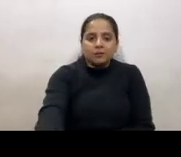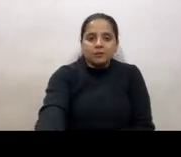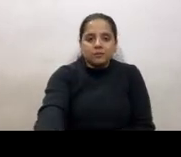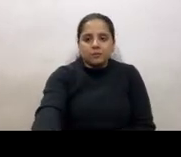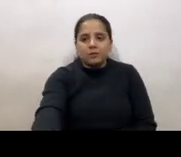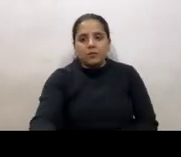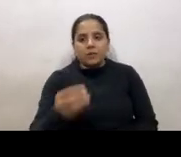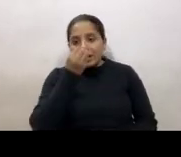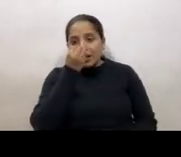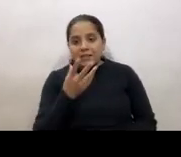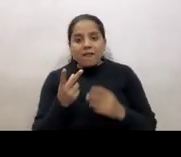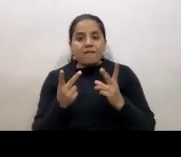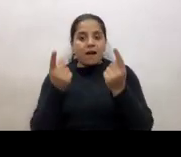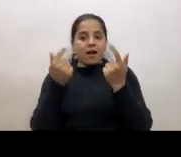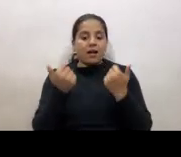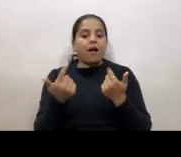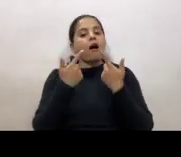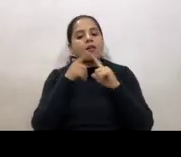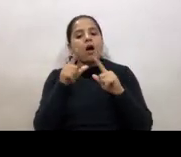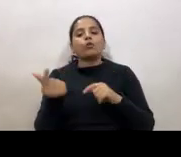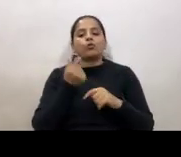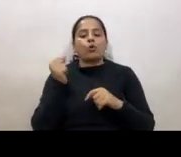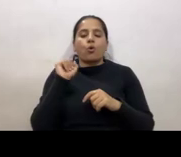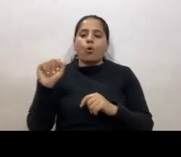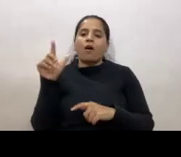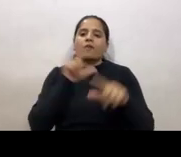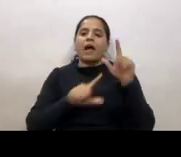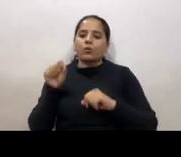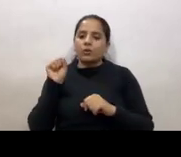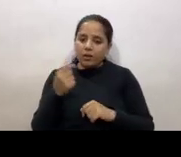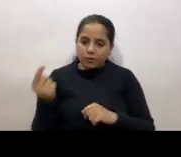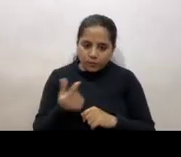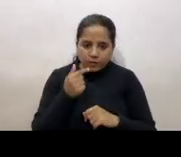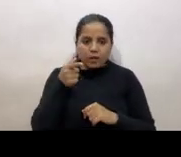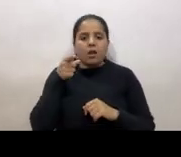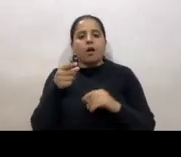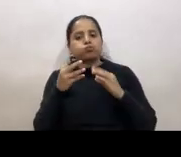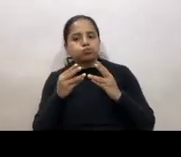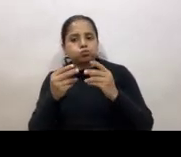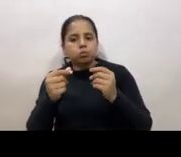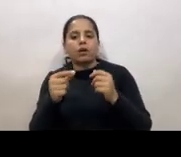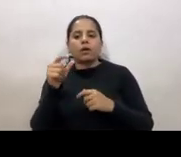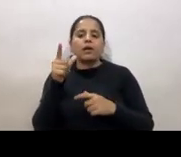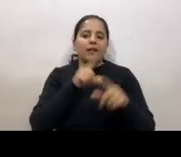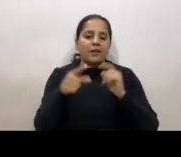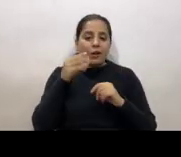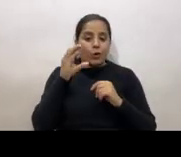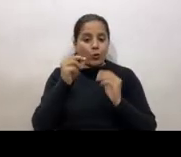Easier and faster because they are allowed to use their own languages, the confluence of languages. I love the word